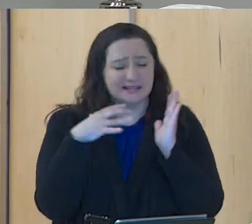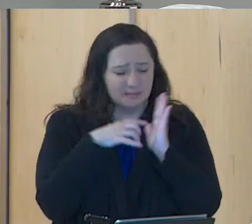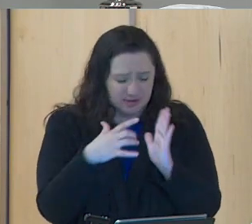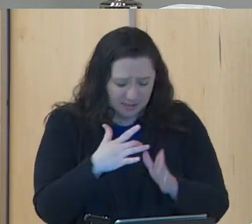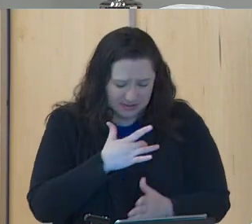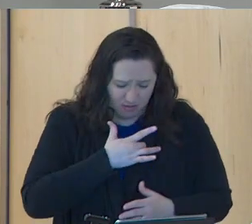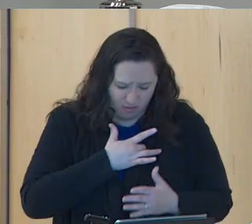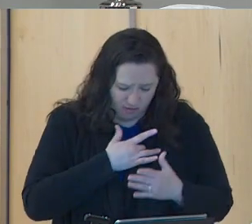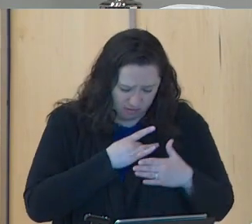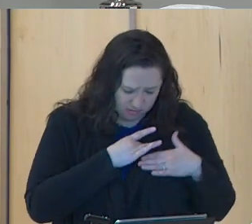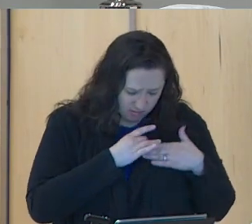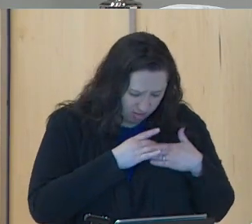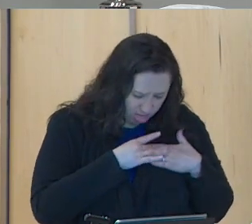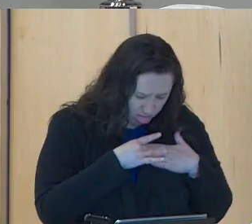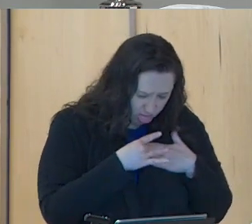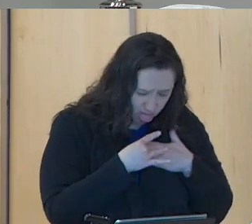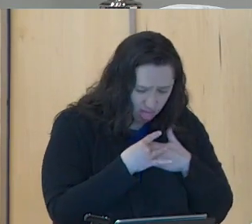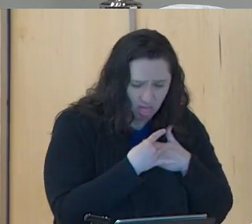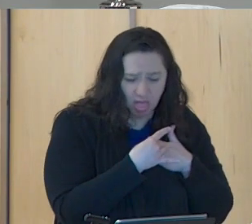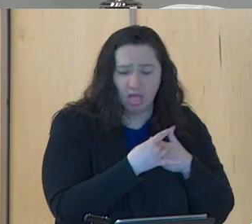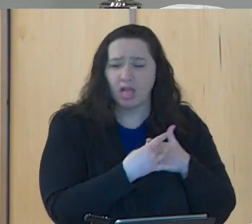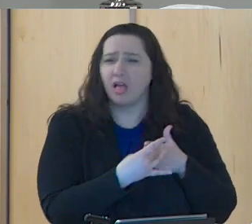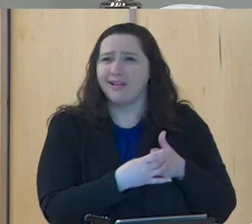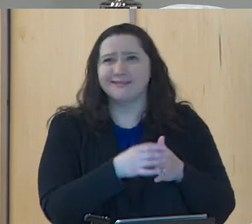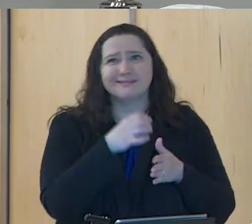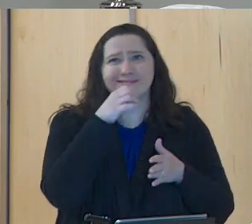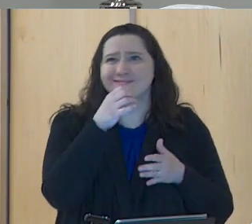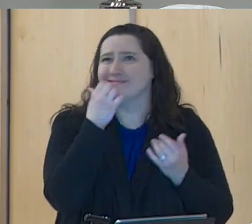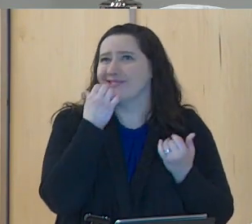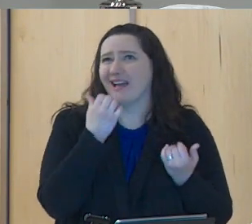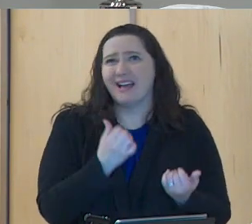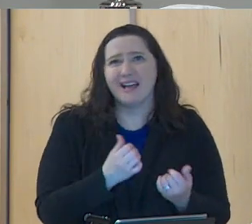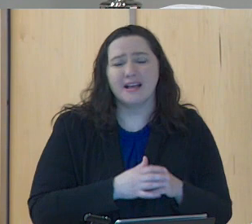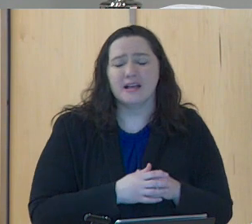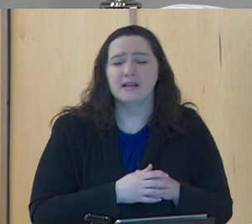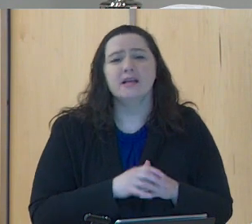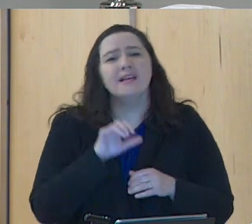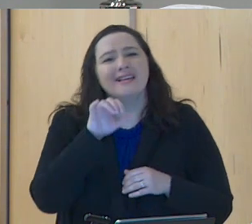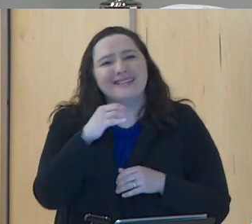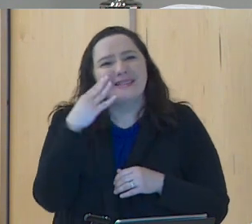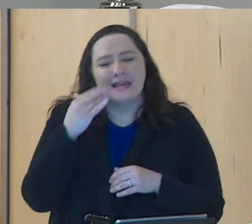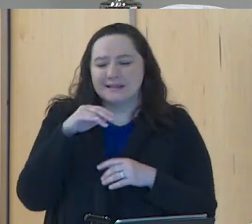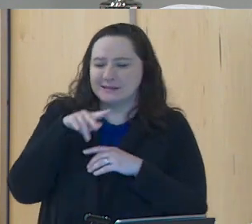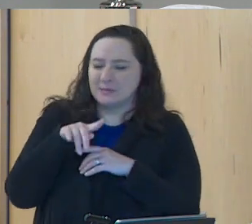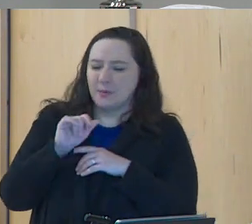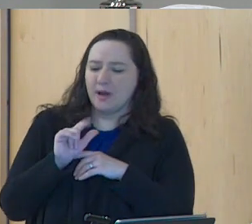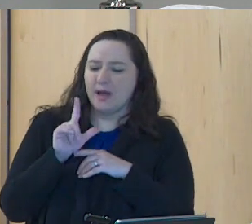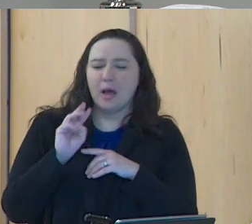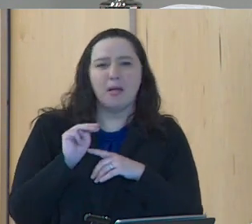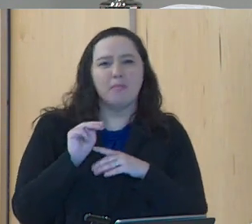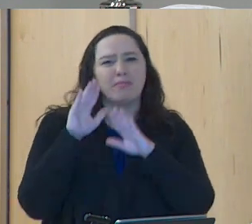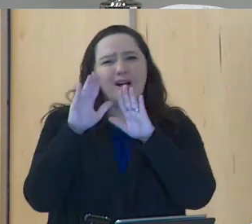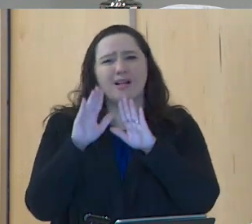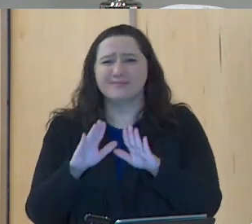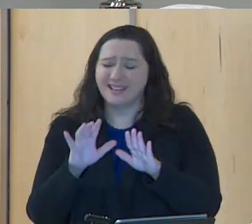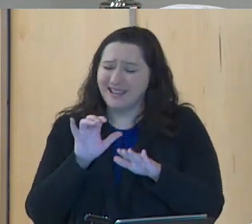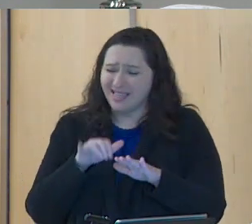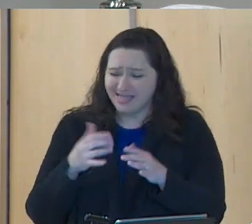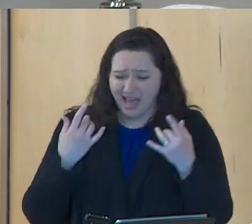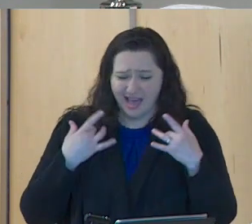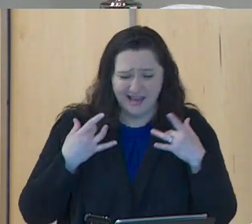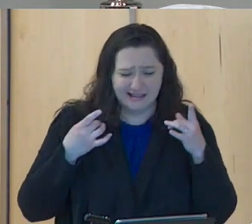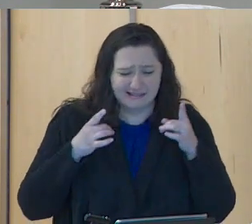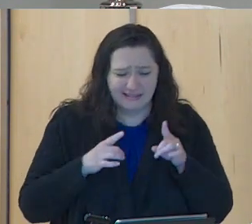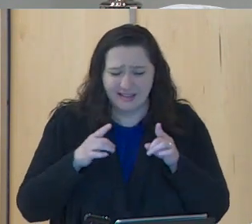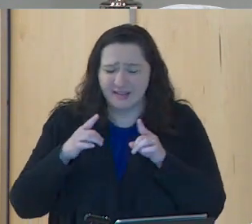us to disobedience. But that's why the events of Palm Sunday are so important and so